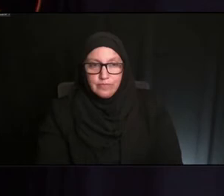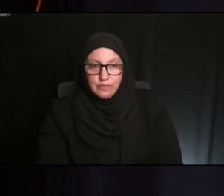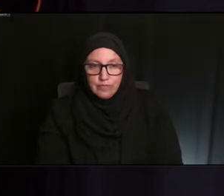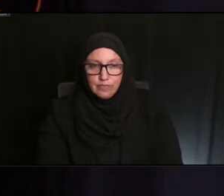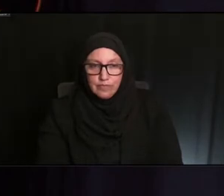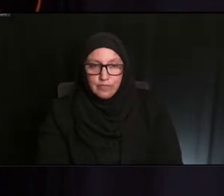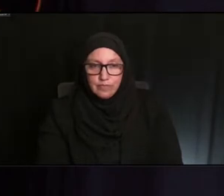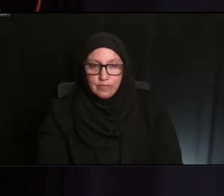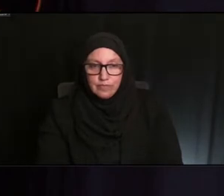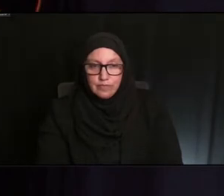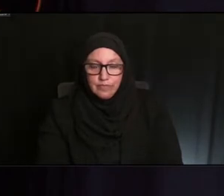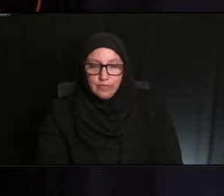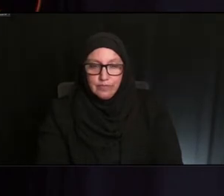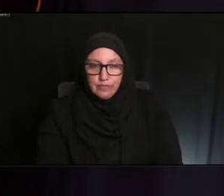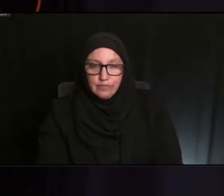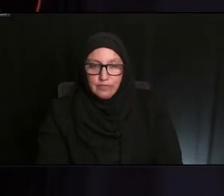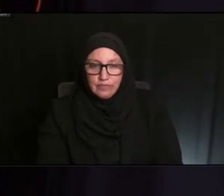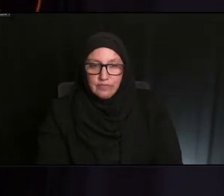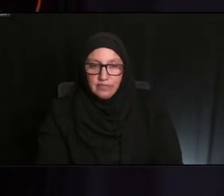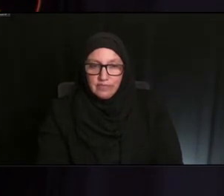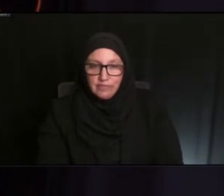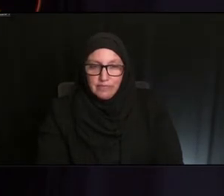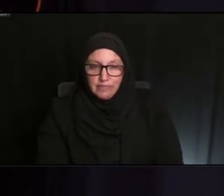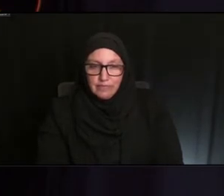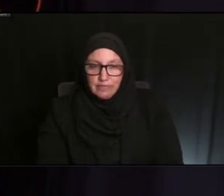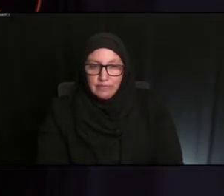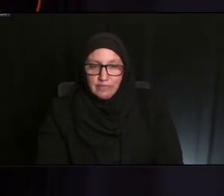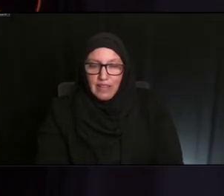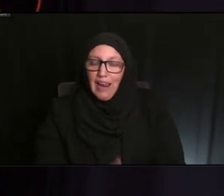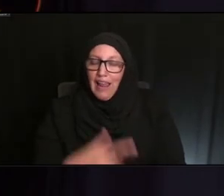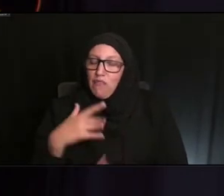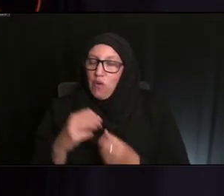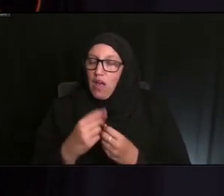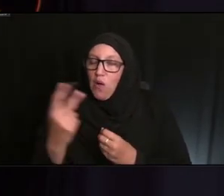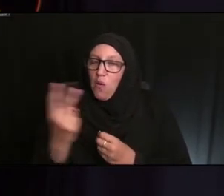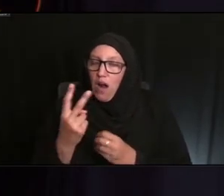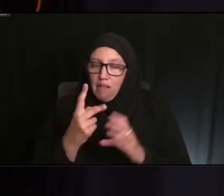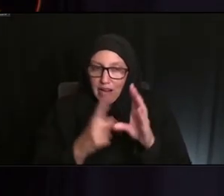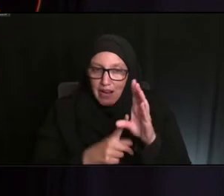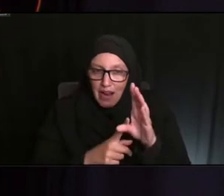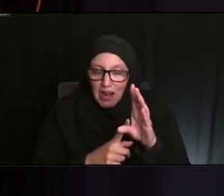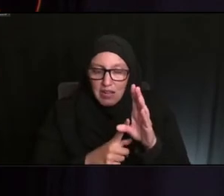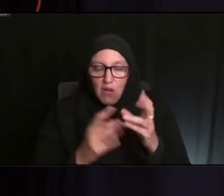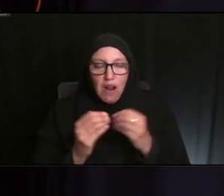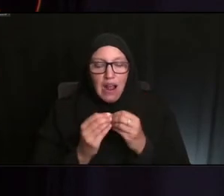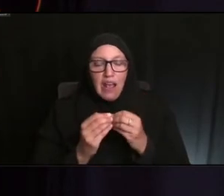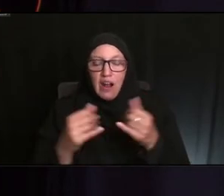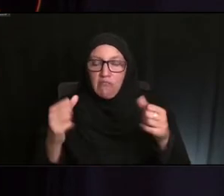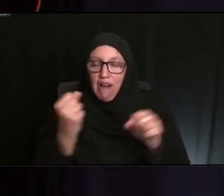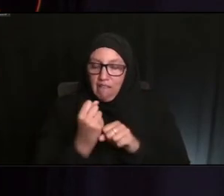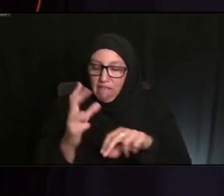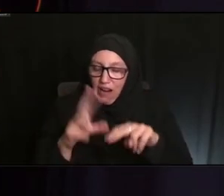he lived for 12 years with his grandfather, Ali ibn al-Husayn,